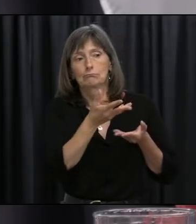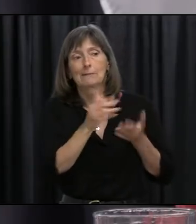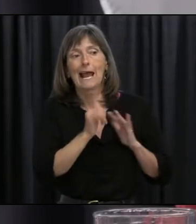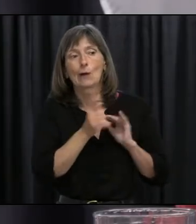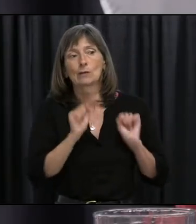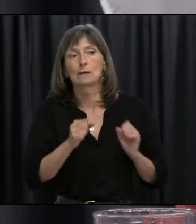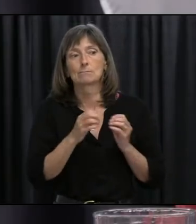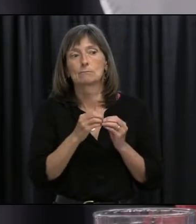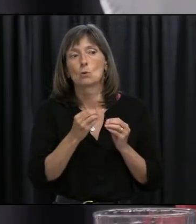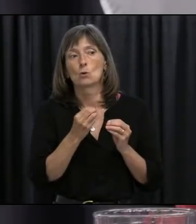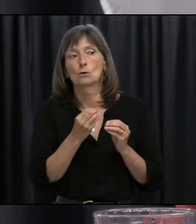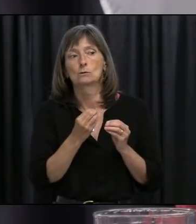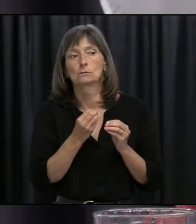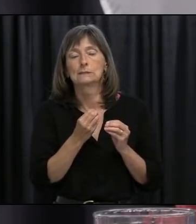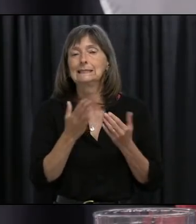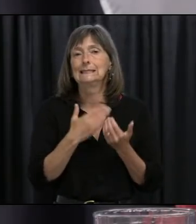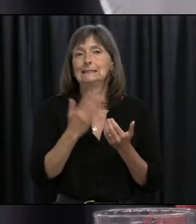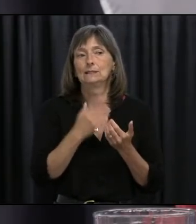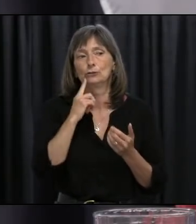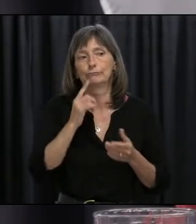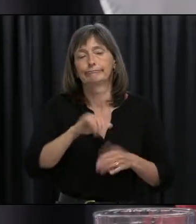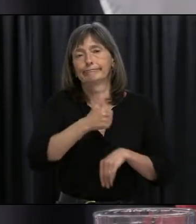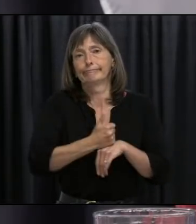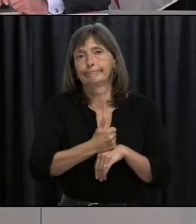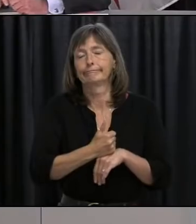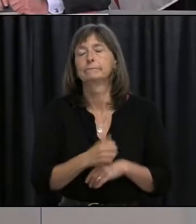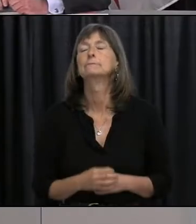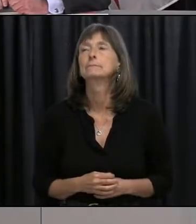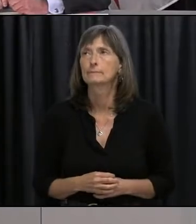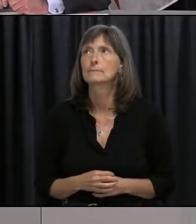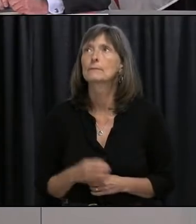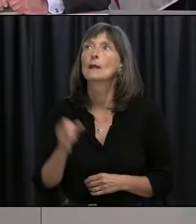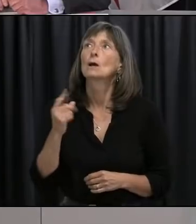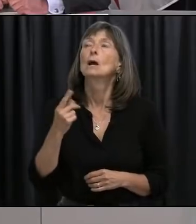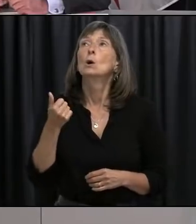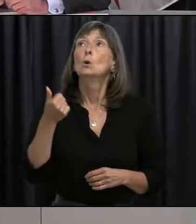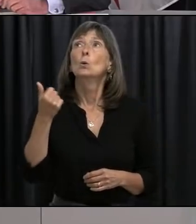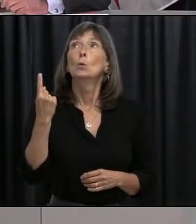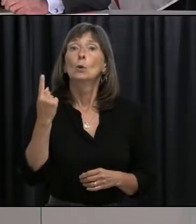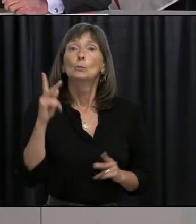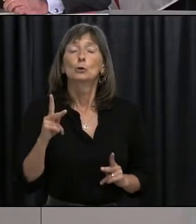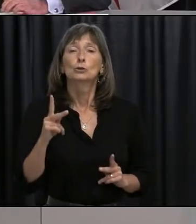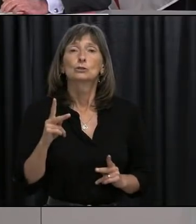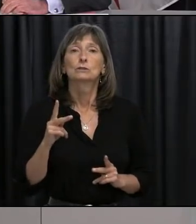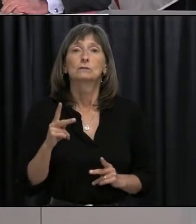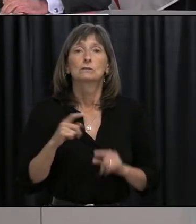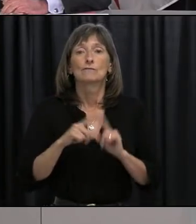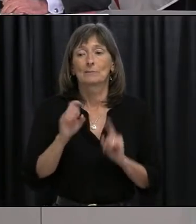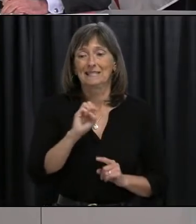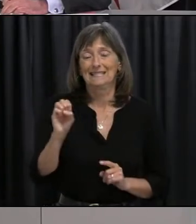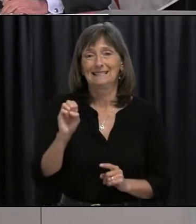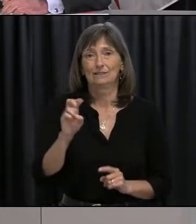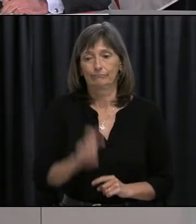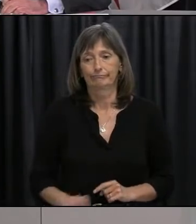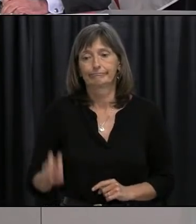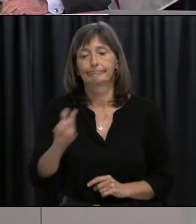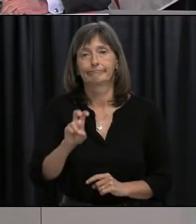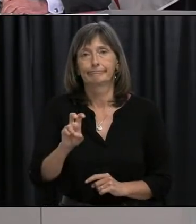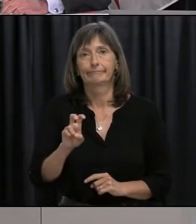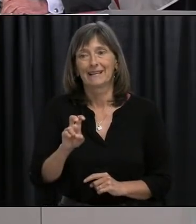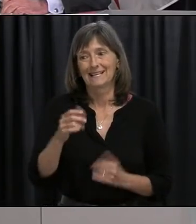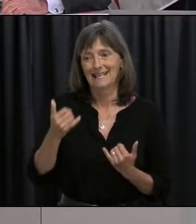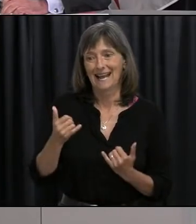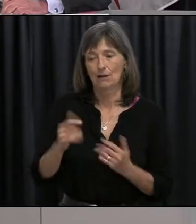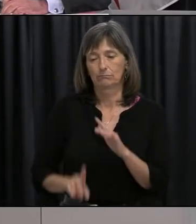Okay. And one individual who traveled to the maritime provinces from the U.S. is believed to be the cause of the 5 cases recently announced in